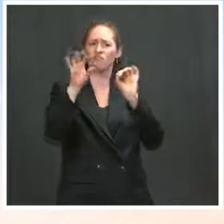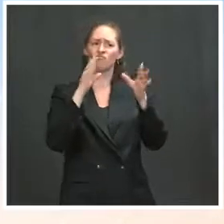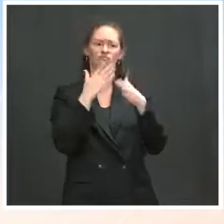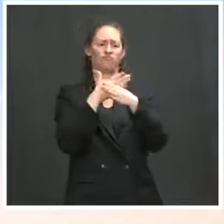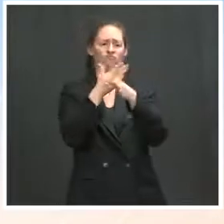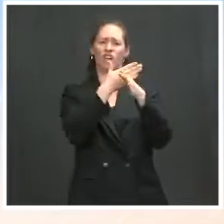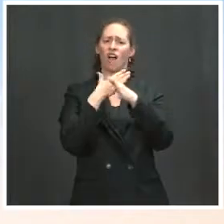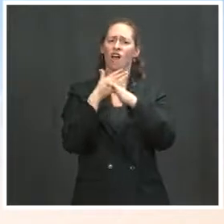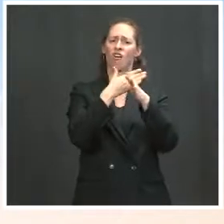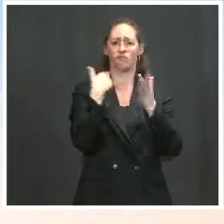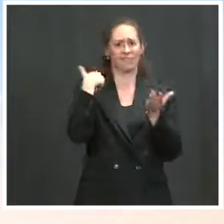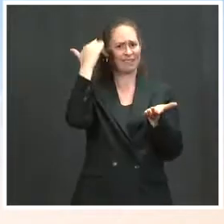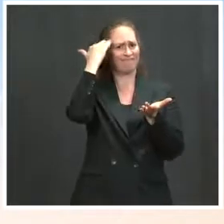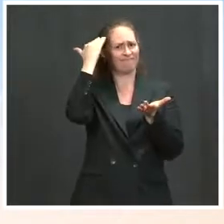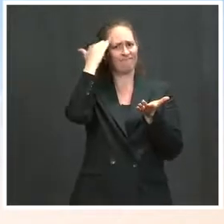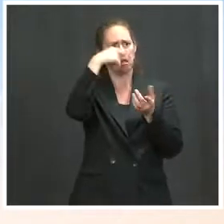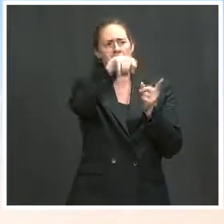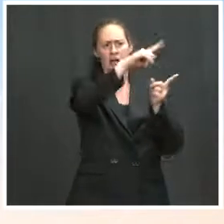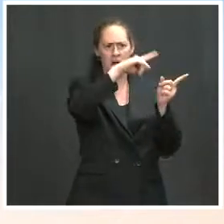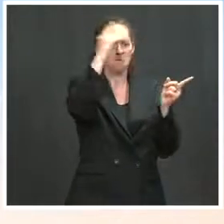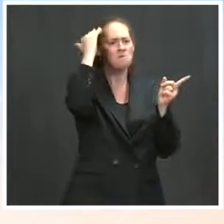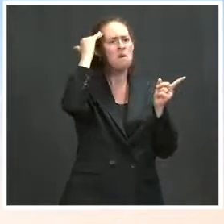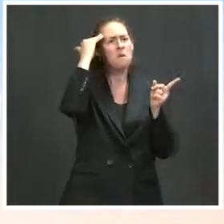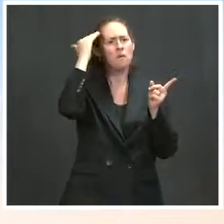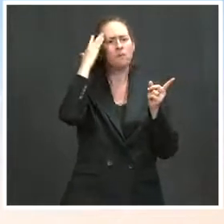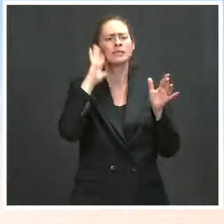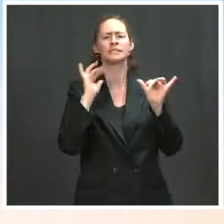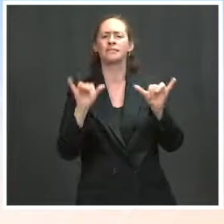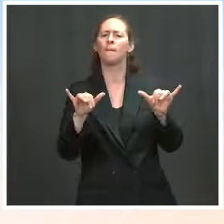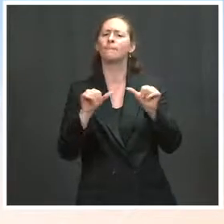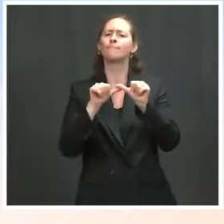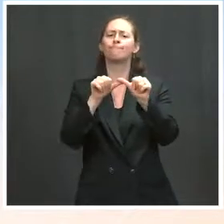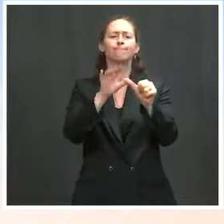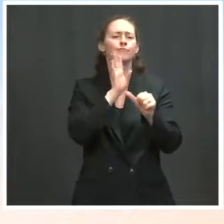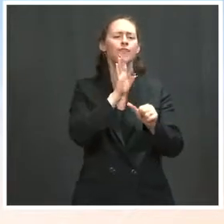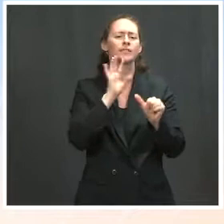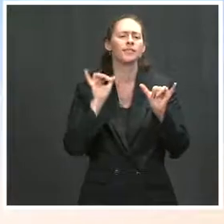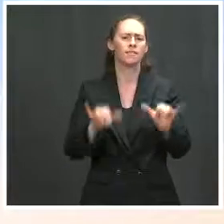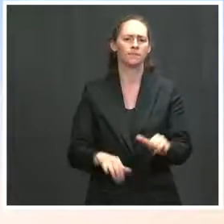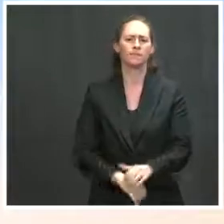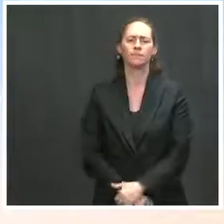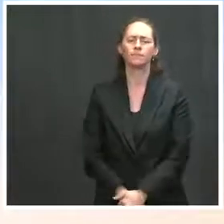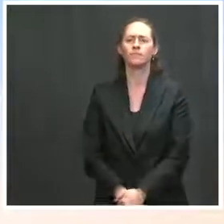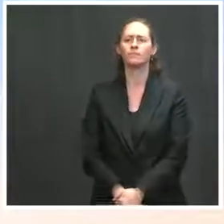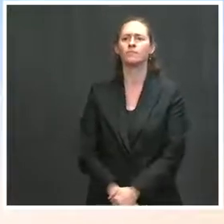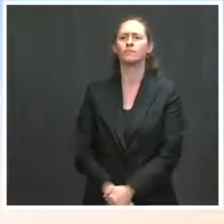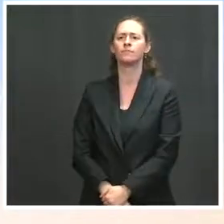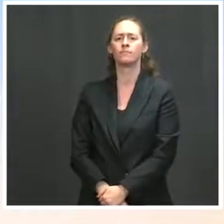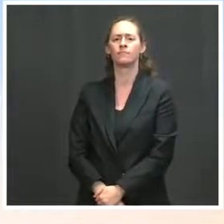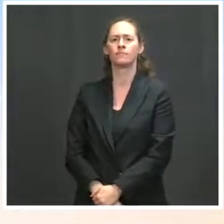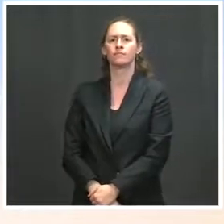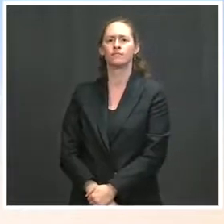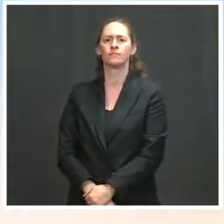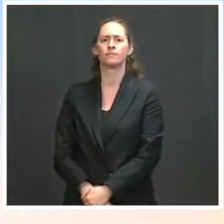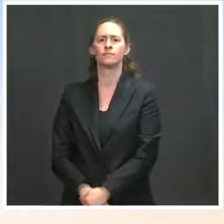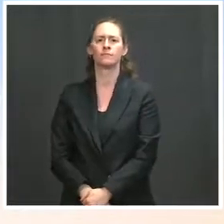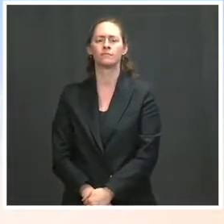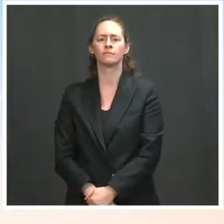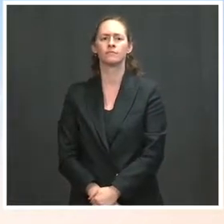continue to do so. Thank you. And another question on the Olympics as well. Just to put the same question a slightly different way.